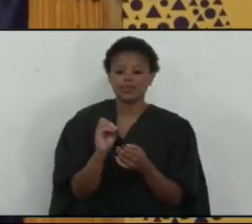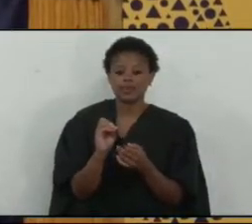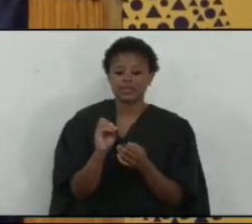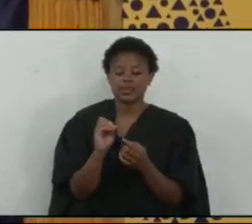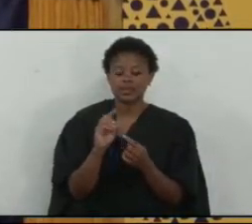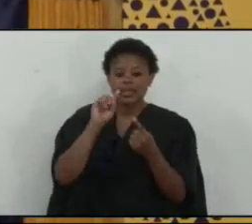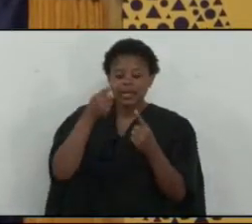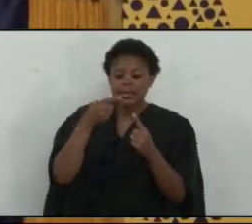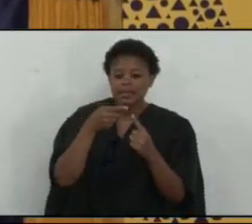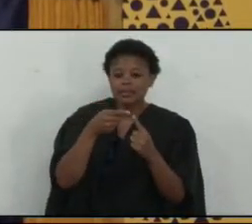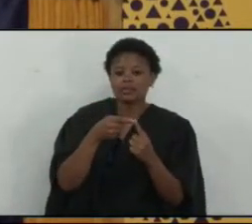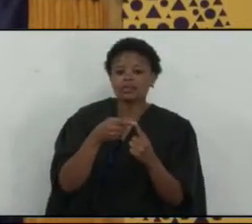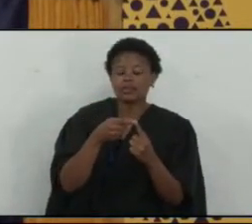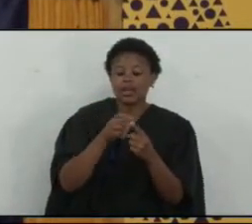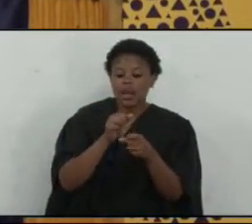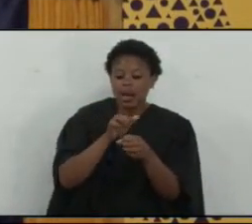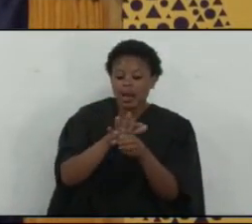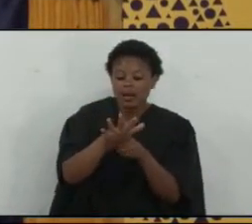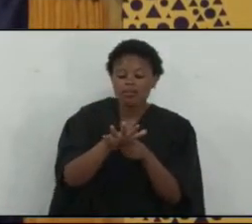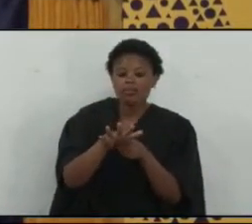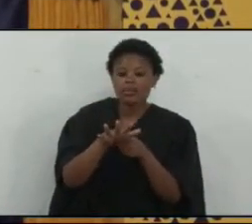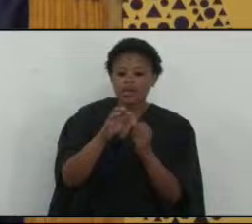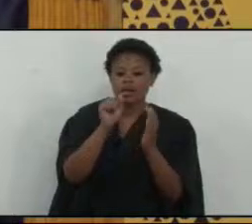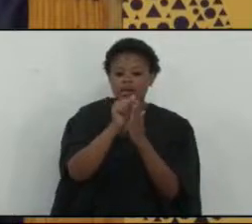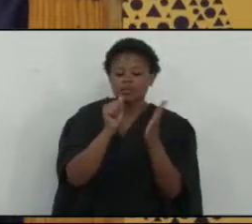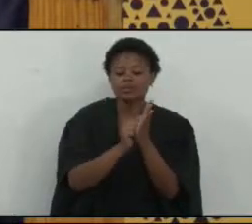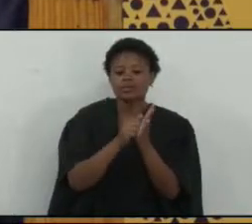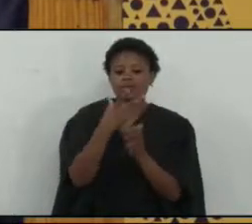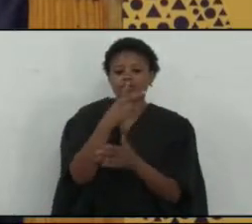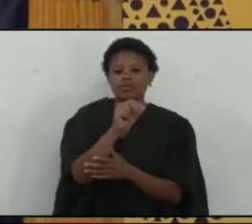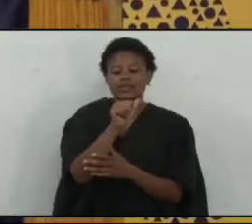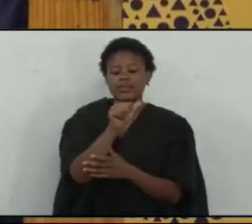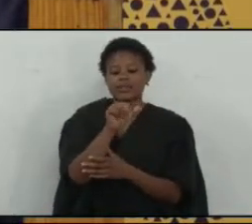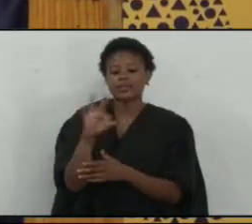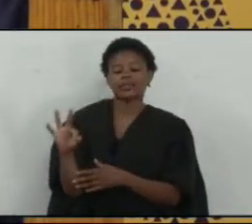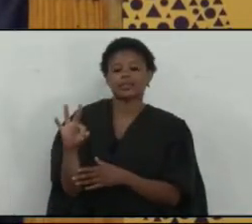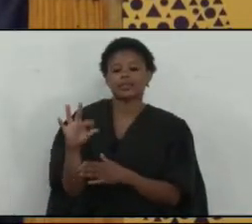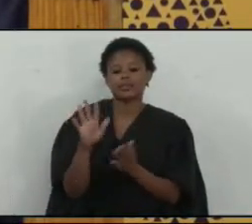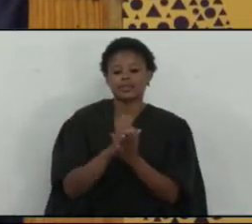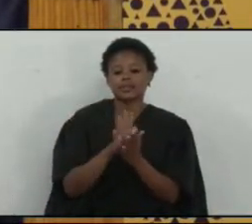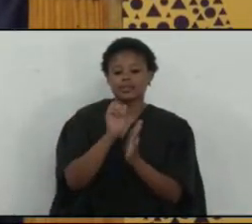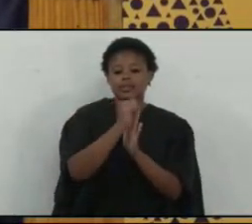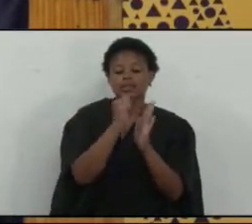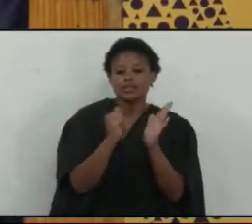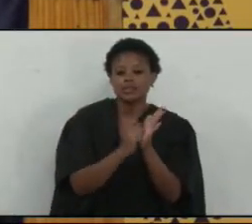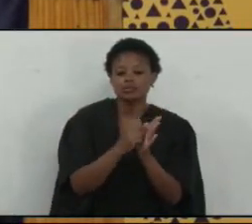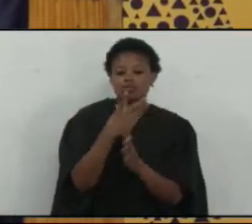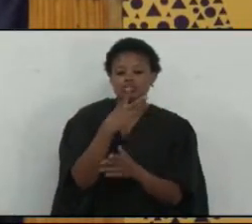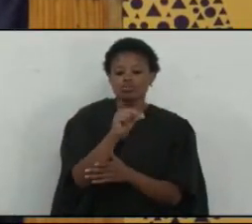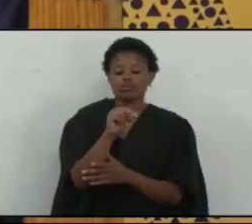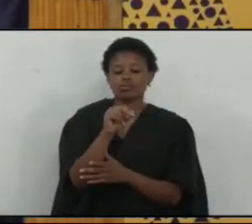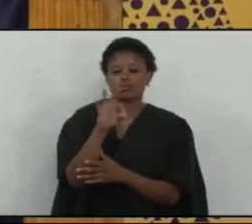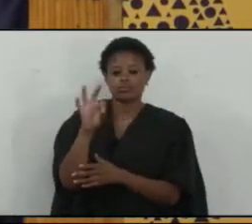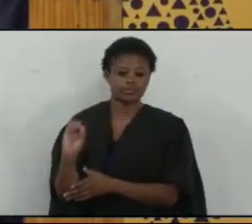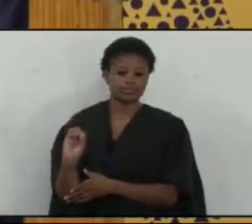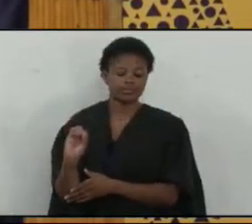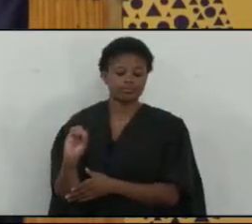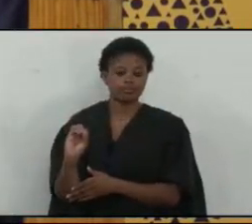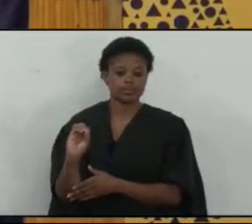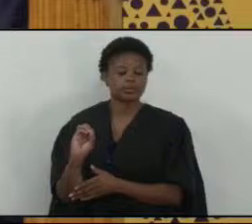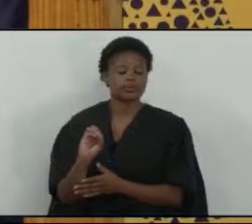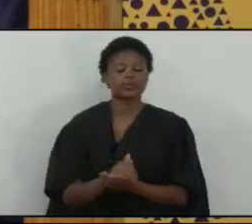direct implications on the Agenda 2063 and Agenda